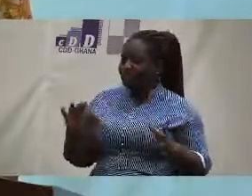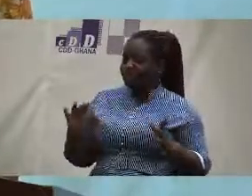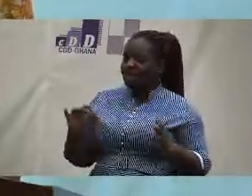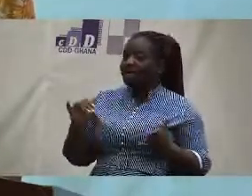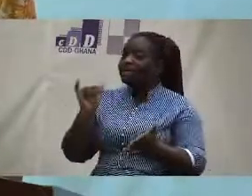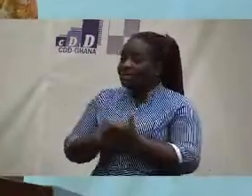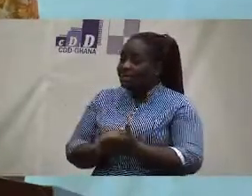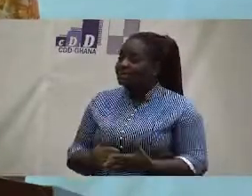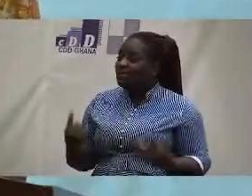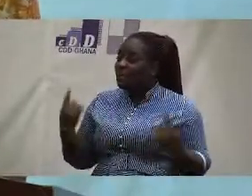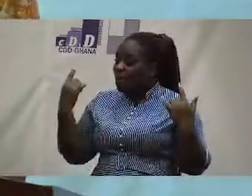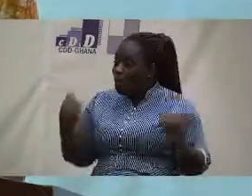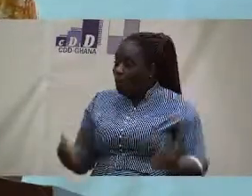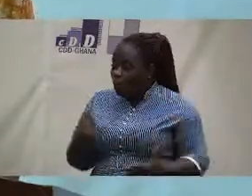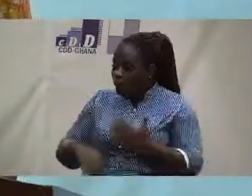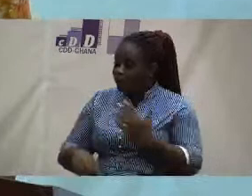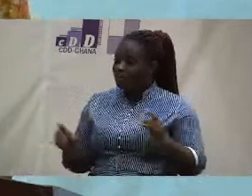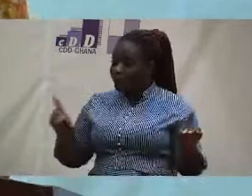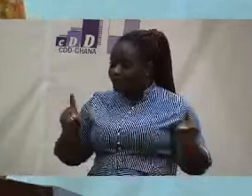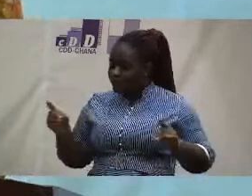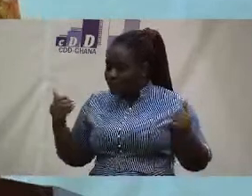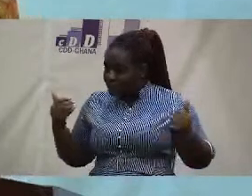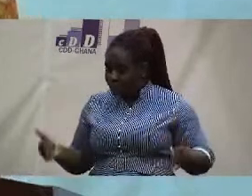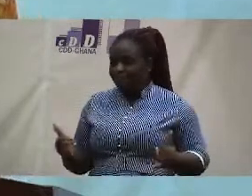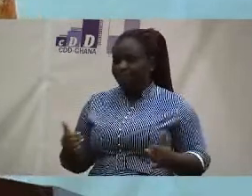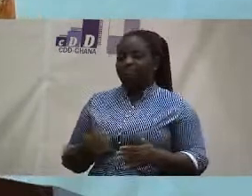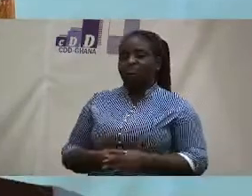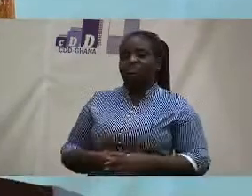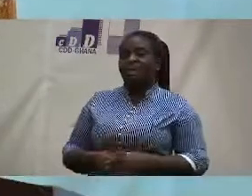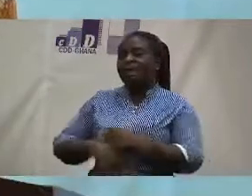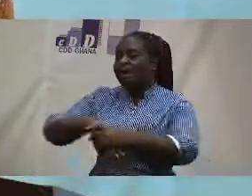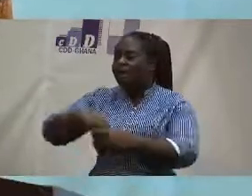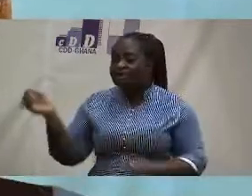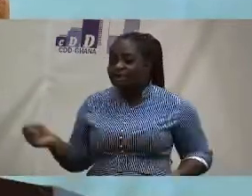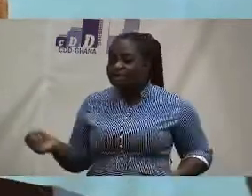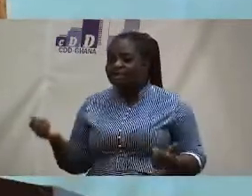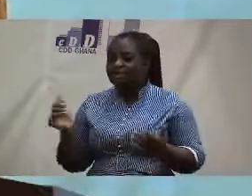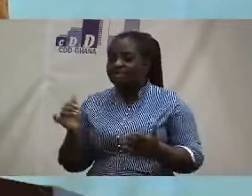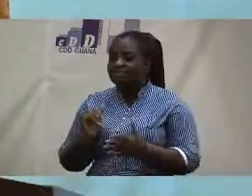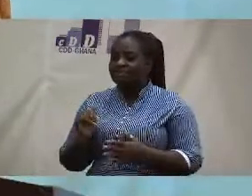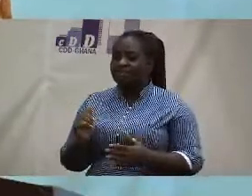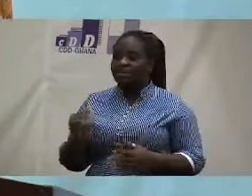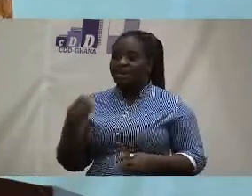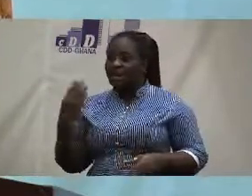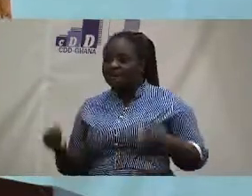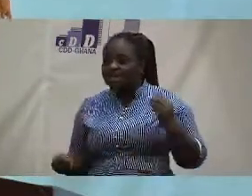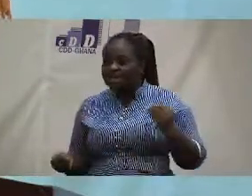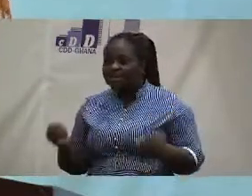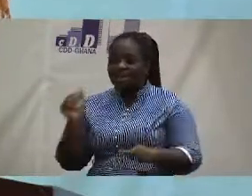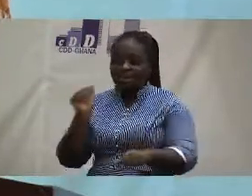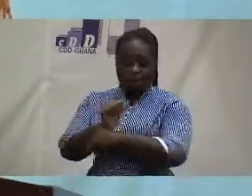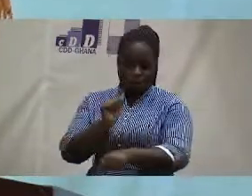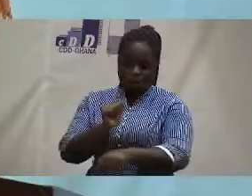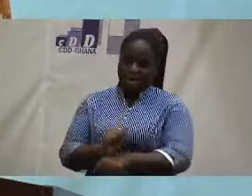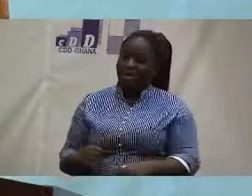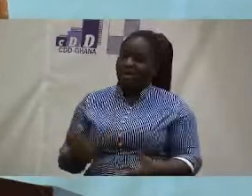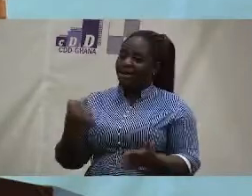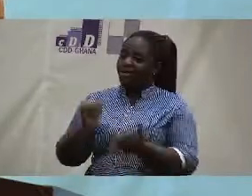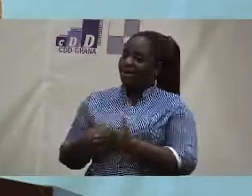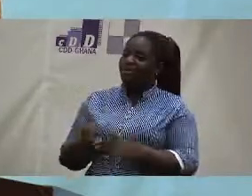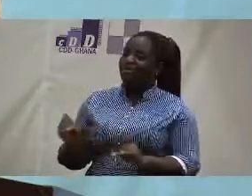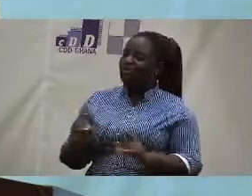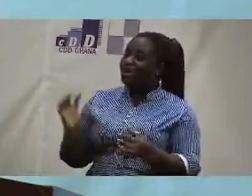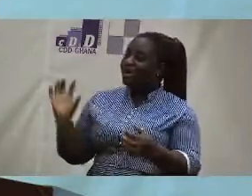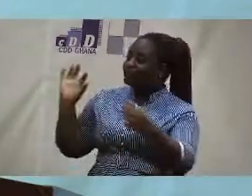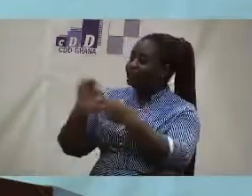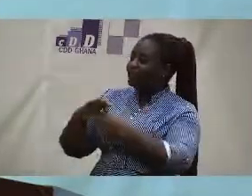is currently doing now. The absence of solidarity is inhibiting the work that we do. When I joined